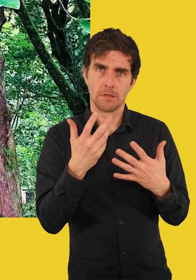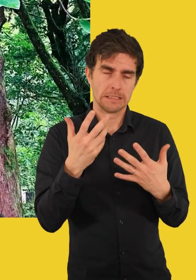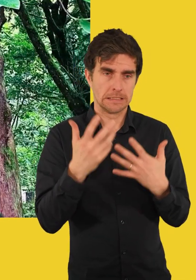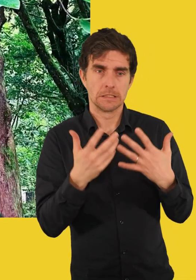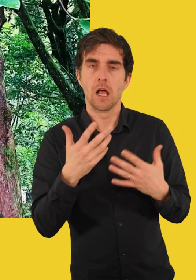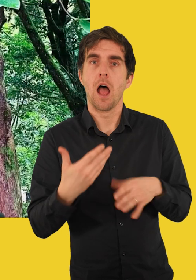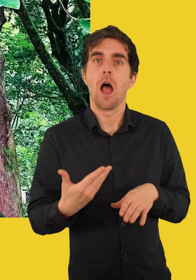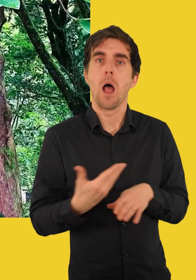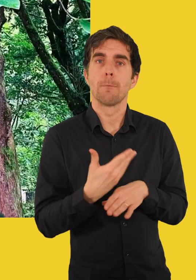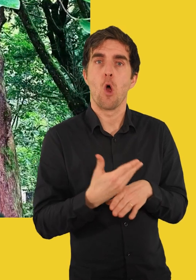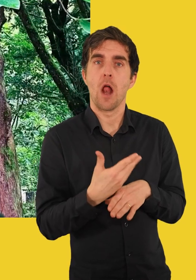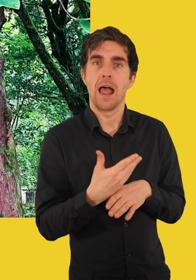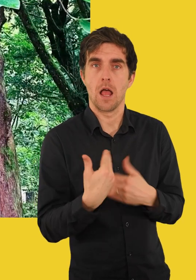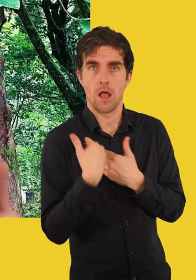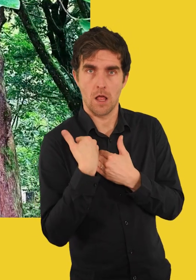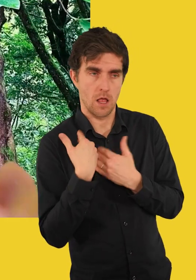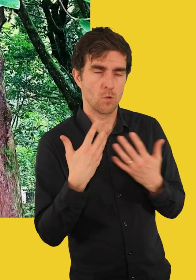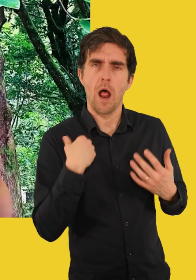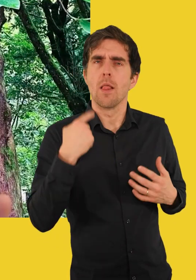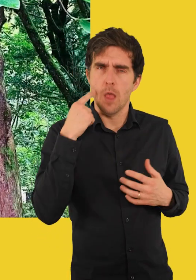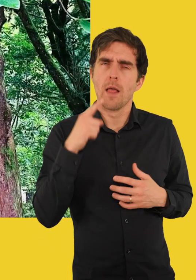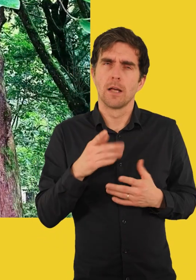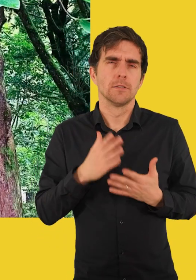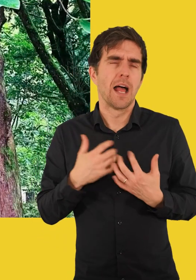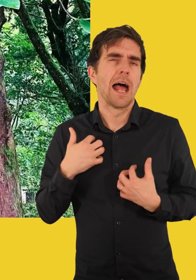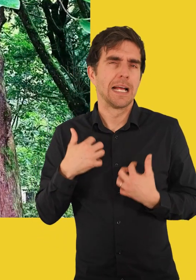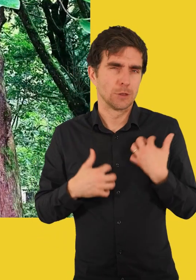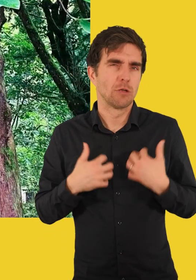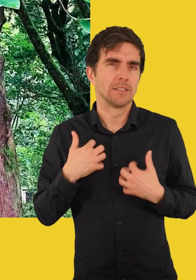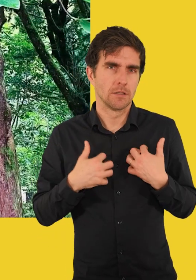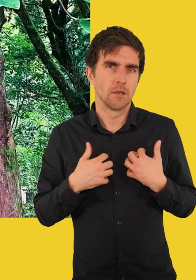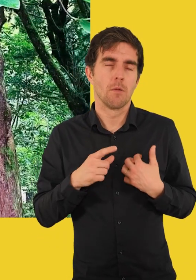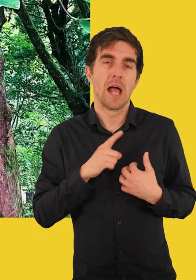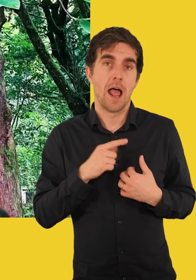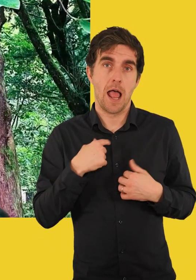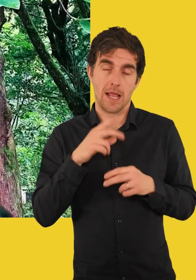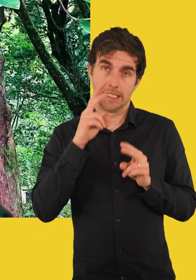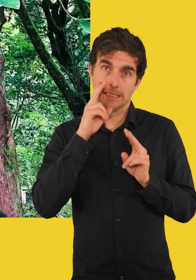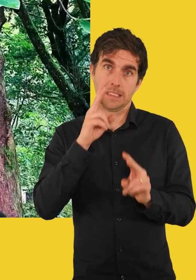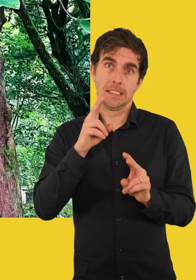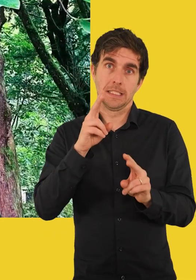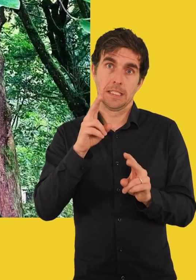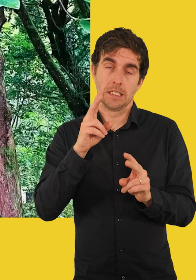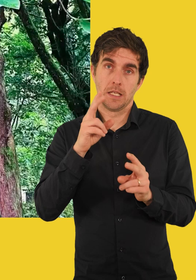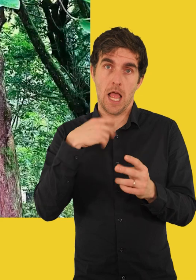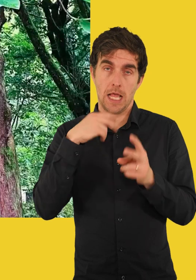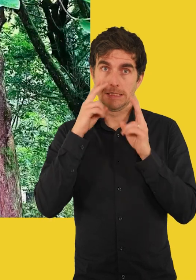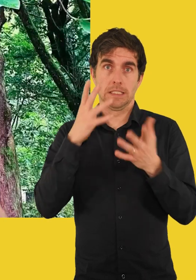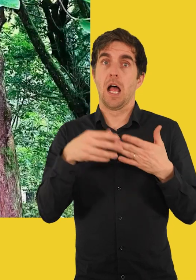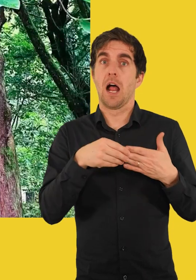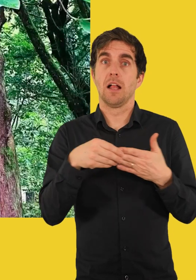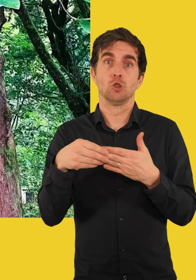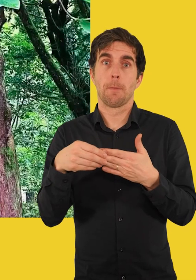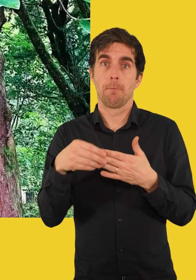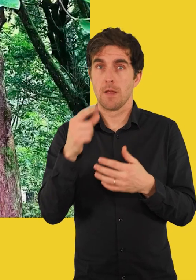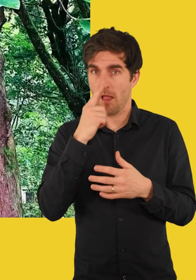with employed roles. And I just thought that was really interesting because personally, I see leadership as